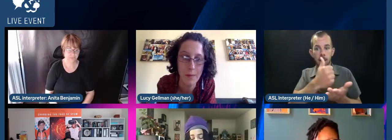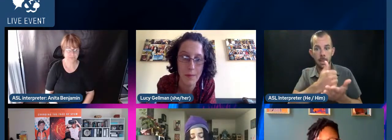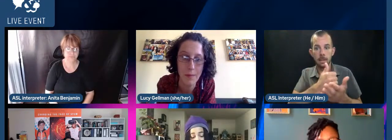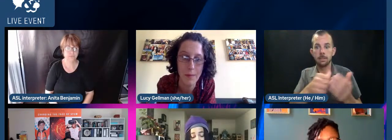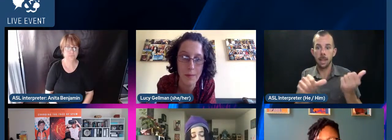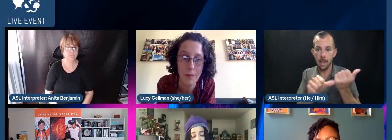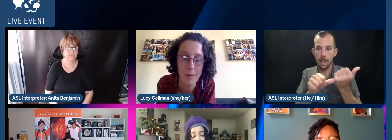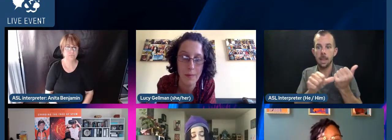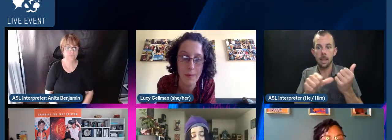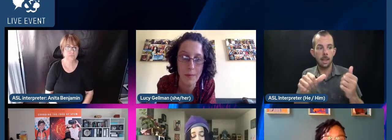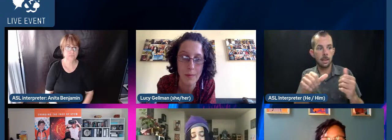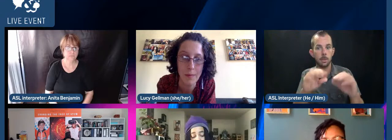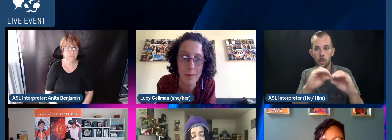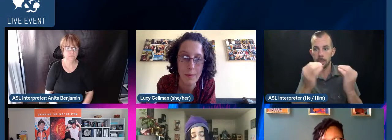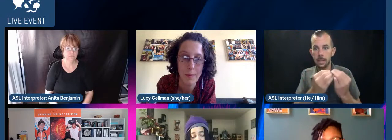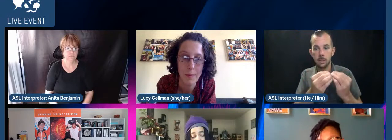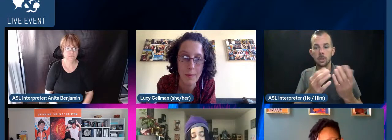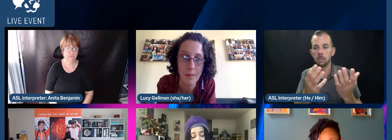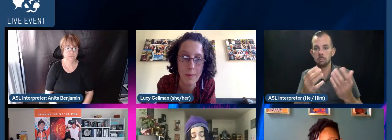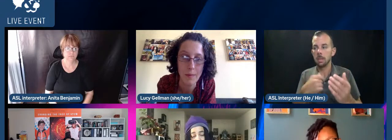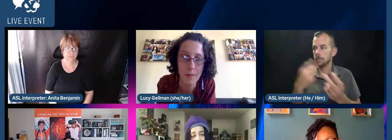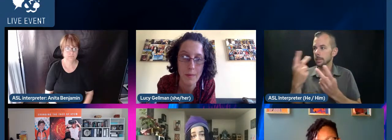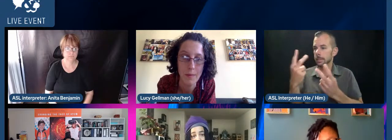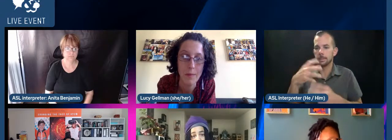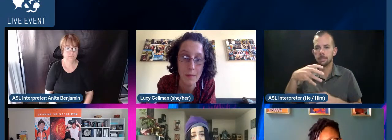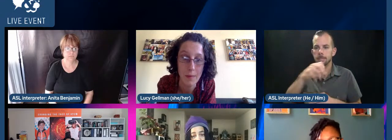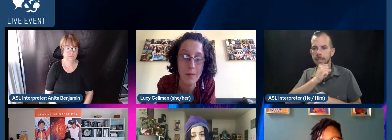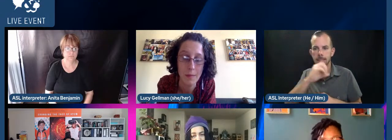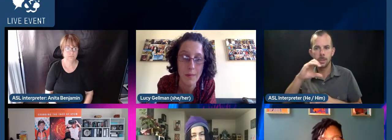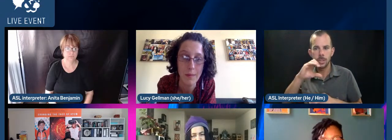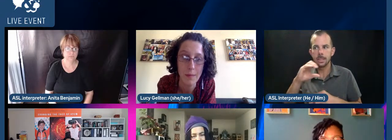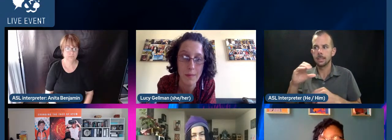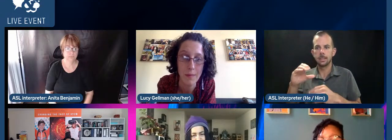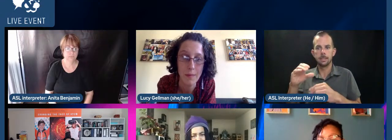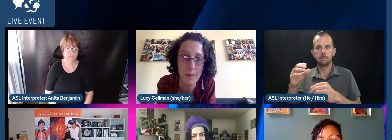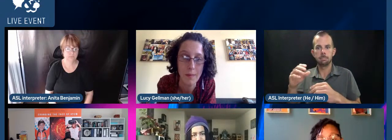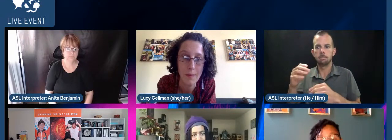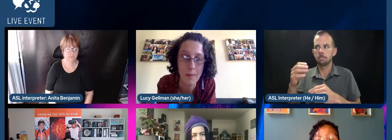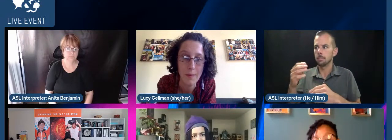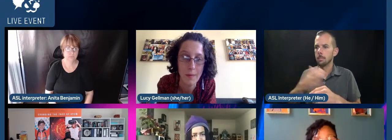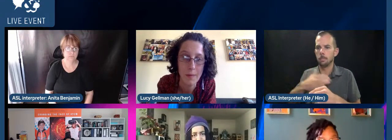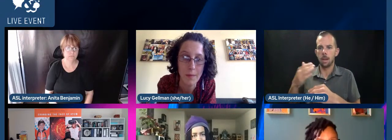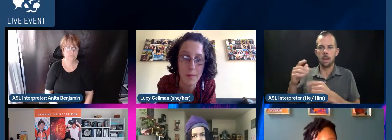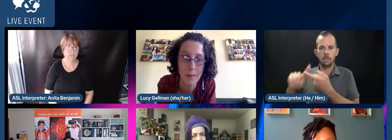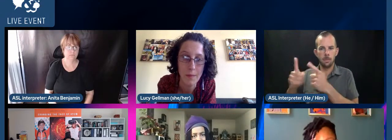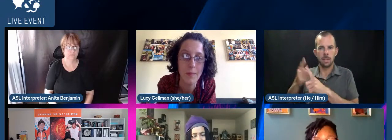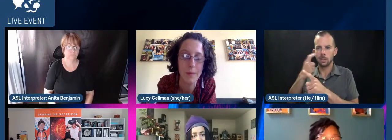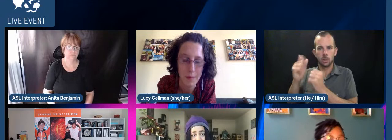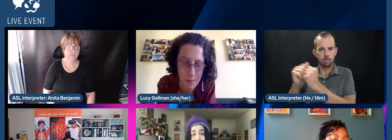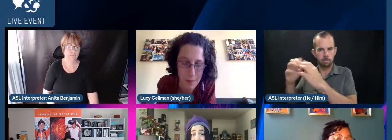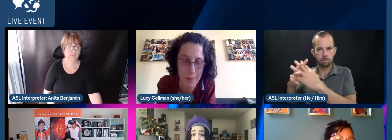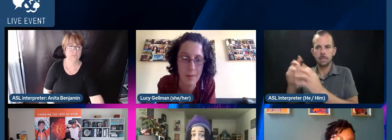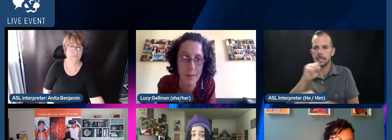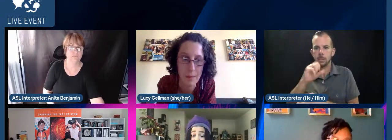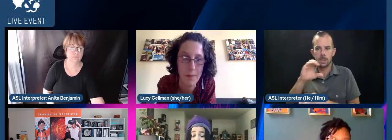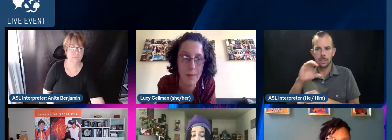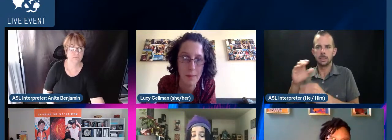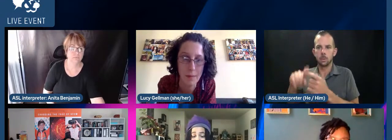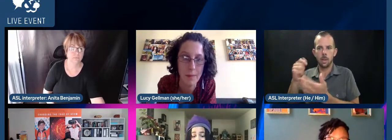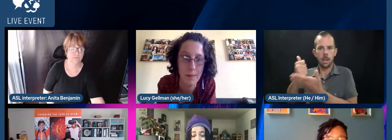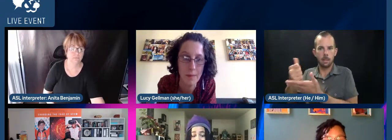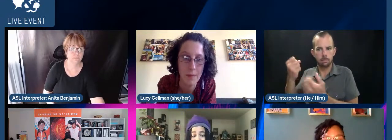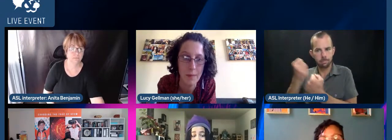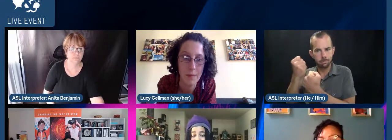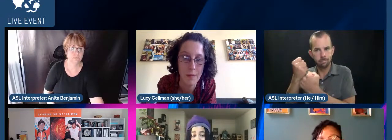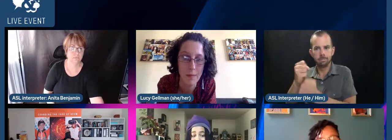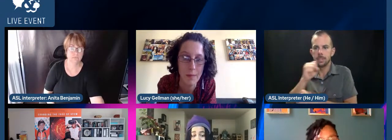individual disabled elders. Like, those are the kinds of things that I'd like to see people who want to be in solidarity doing. We are one of the poorest minorities. We are the largest minority.